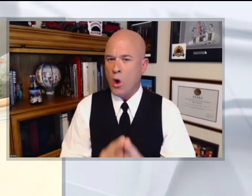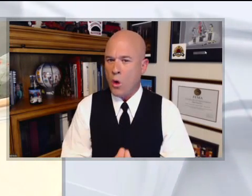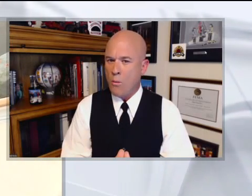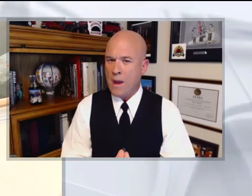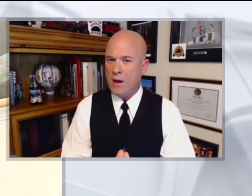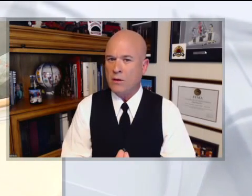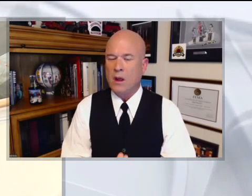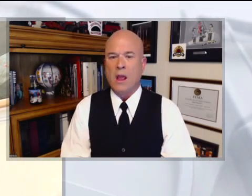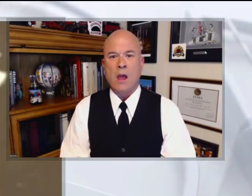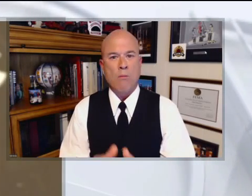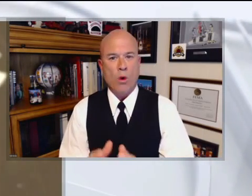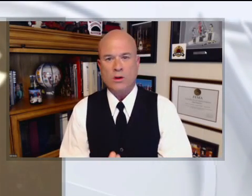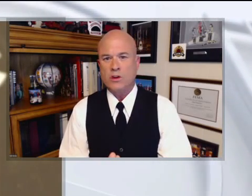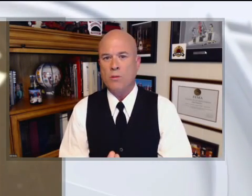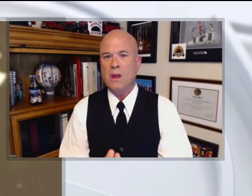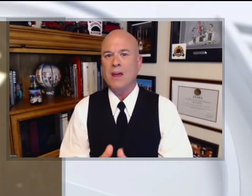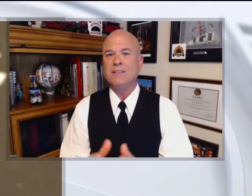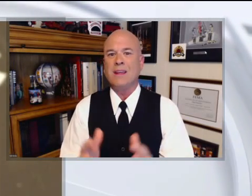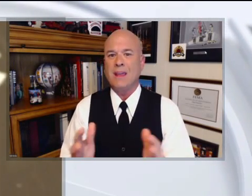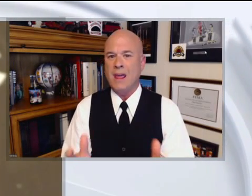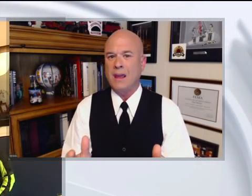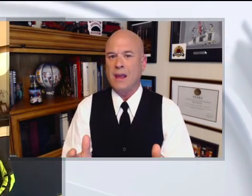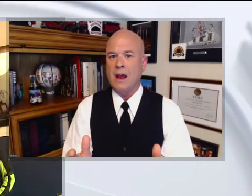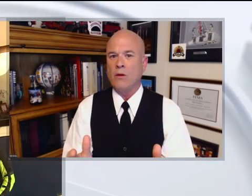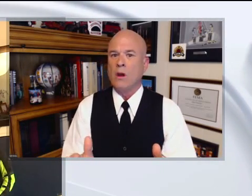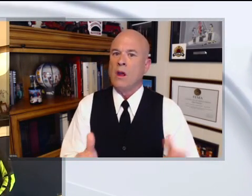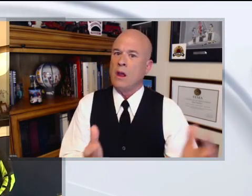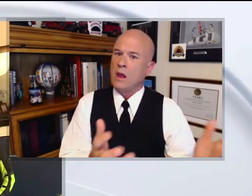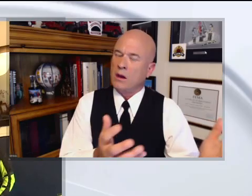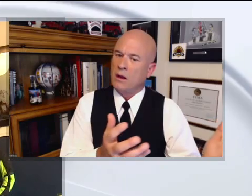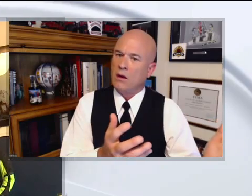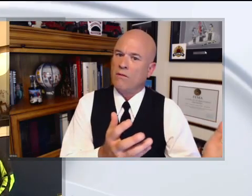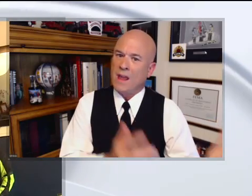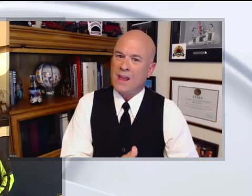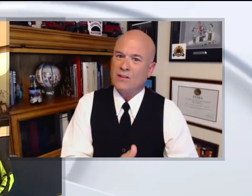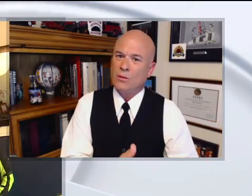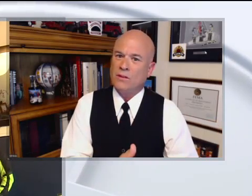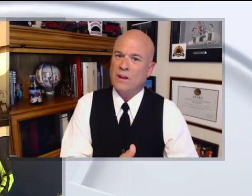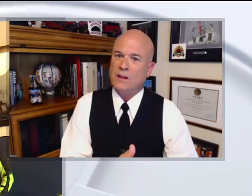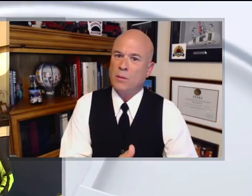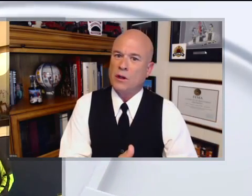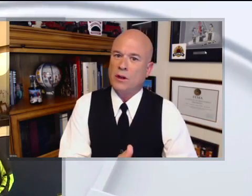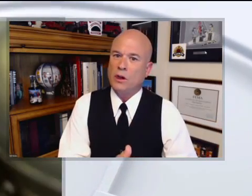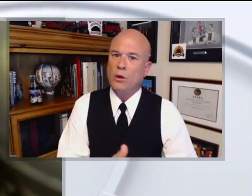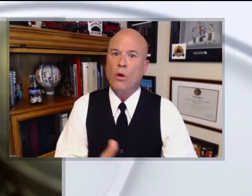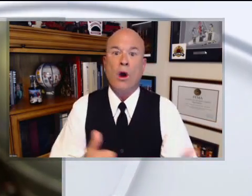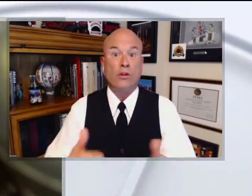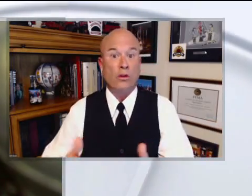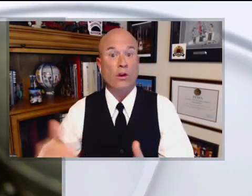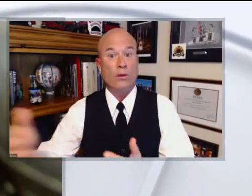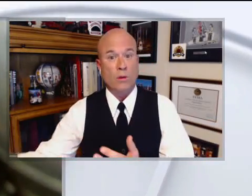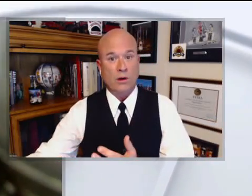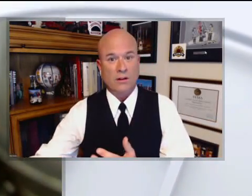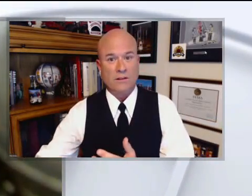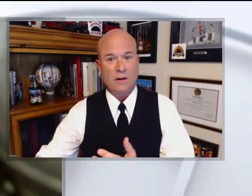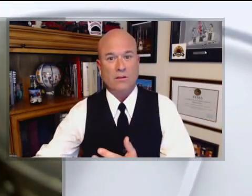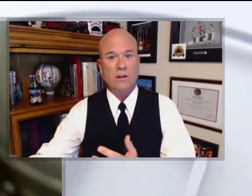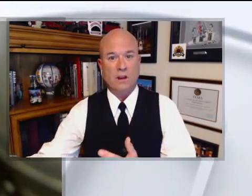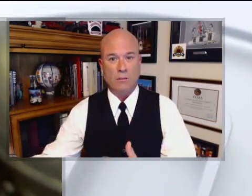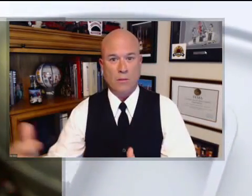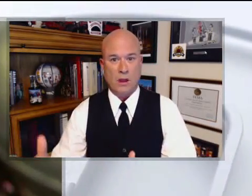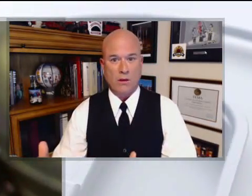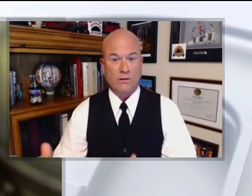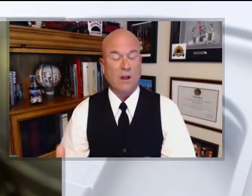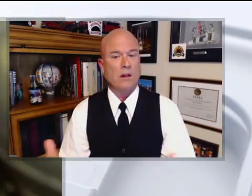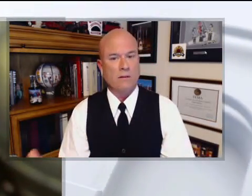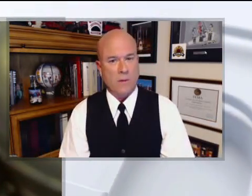usually homebound and more so because they can't get out in their vans, which they typically do, to the community centers to